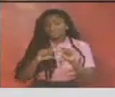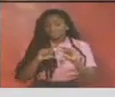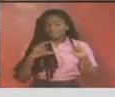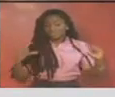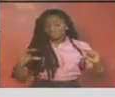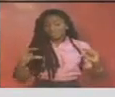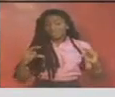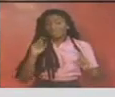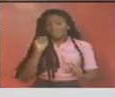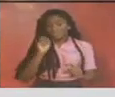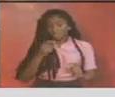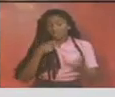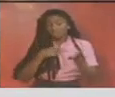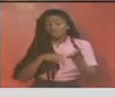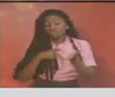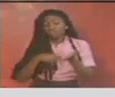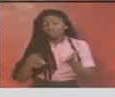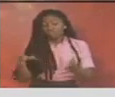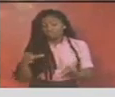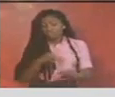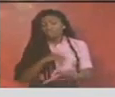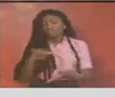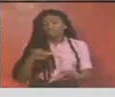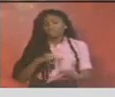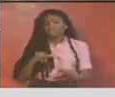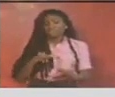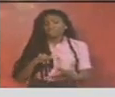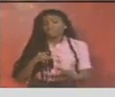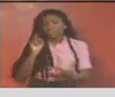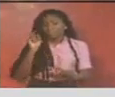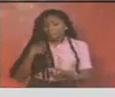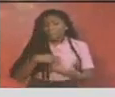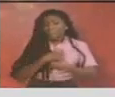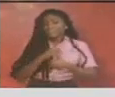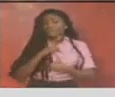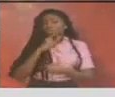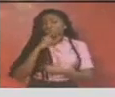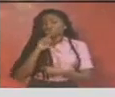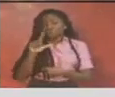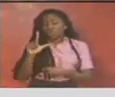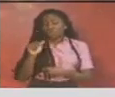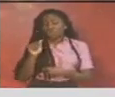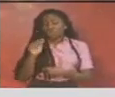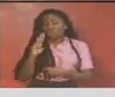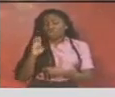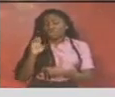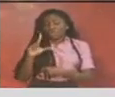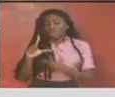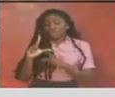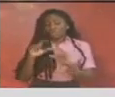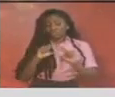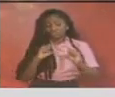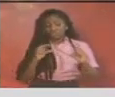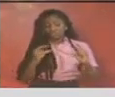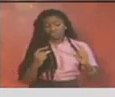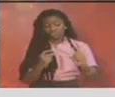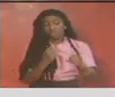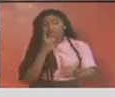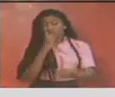key information, each country has to ensure that the labeling is appropriate for its health professionals to use the product